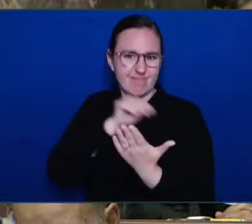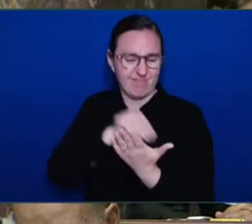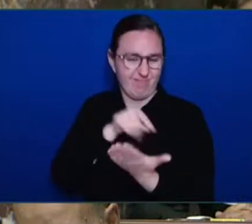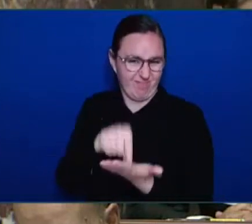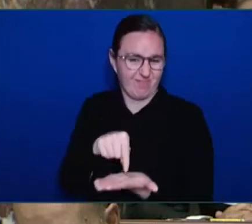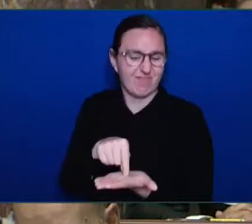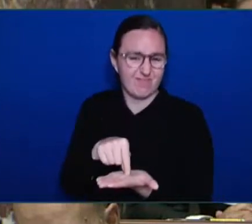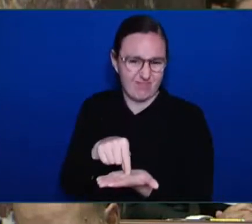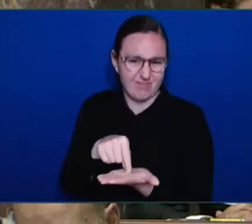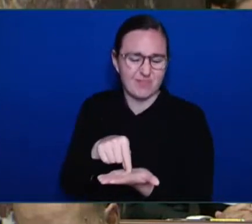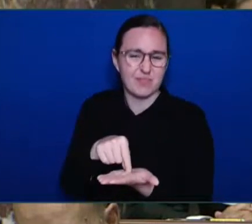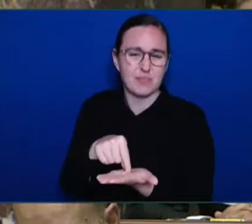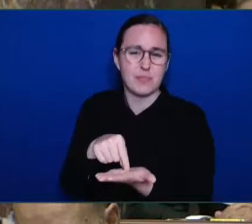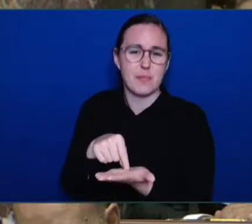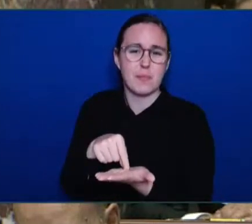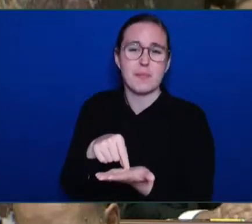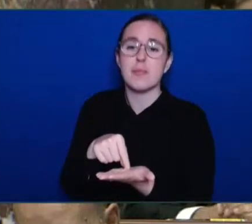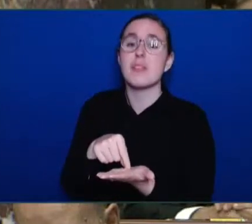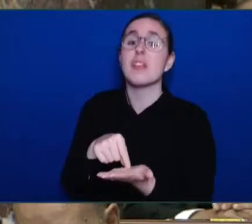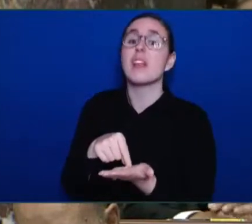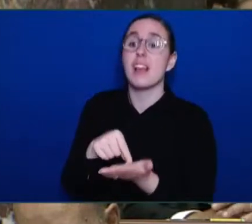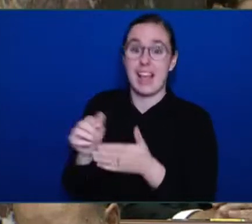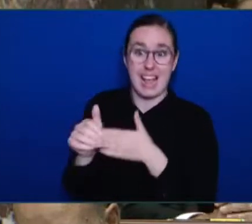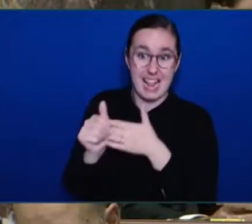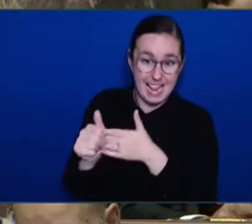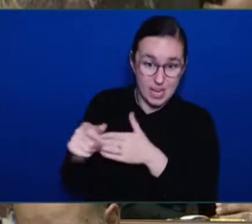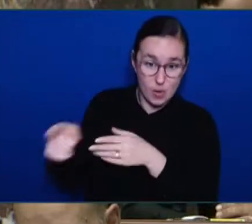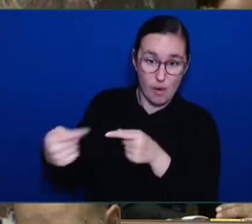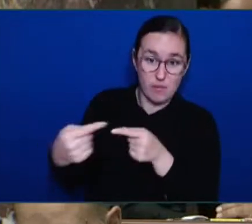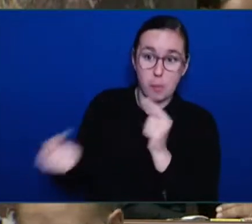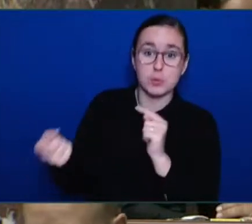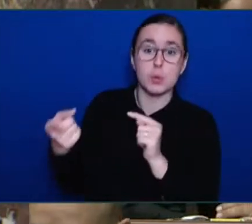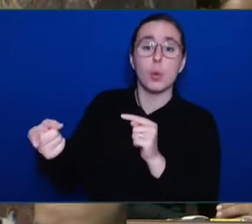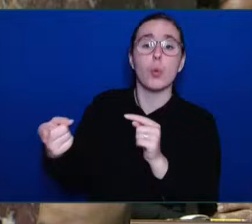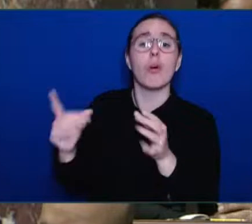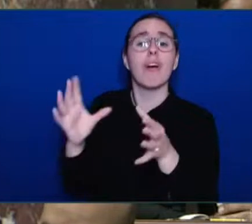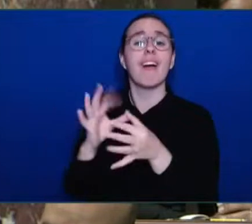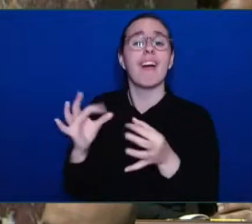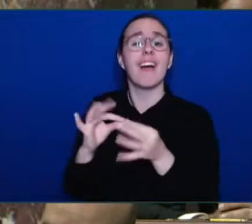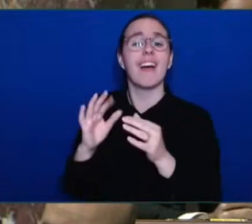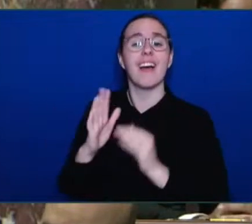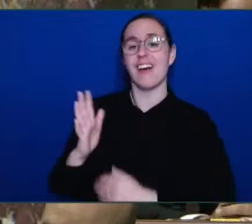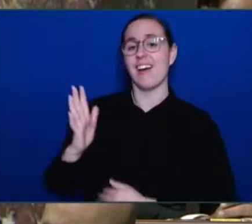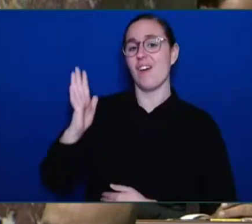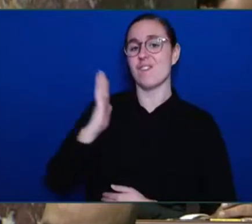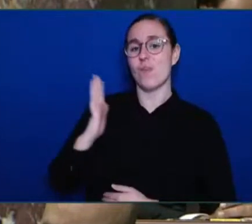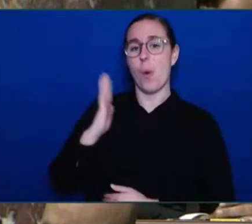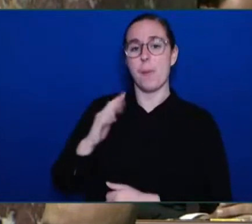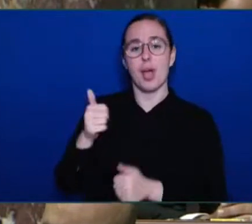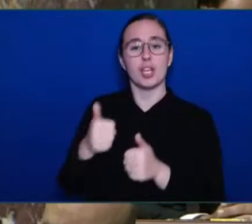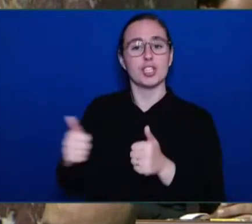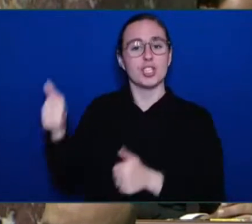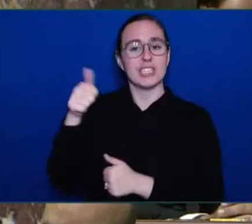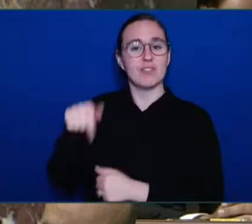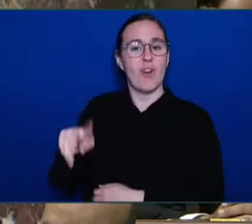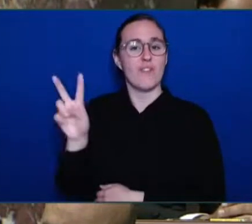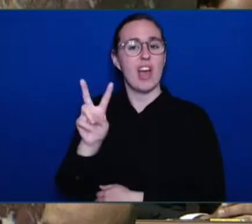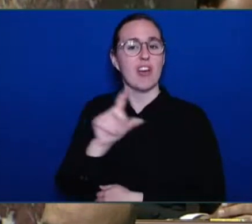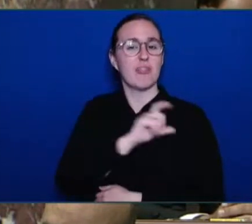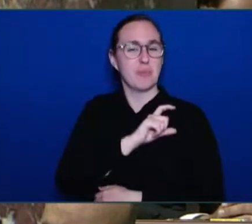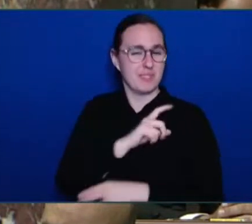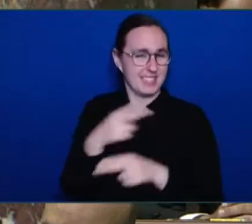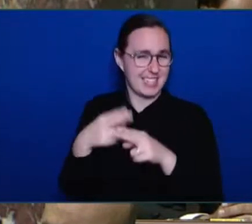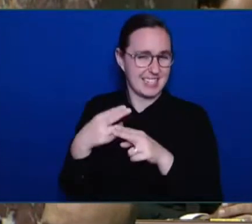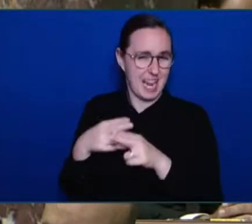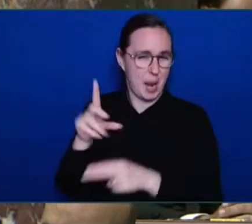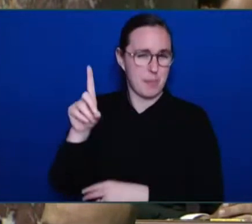Deputy Chief of the Vancouver Police Department, Doug Lepard, as a, quote, so-called expert. Mr. Speaker, that kind of